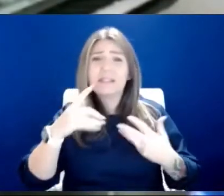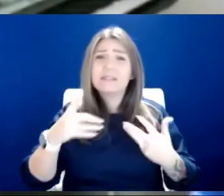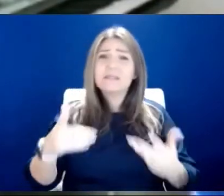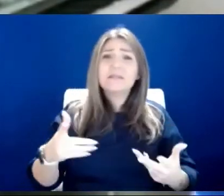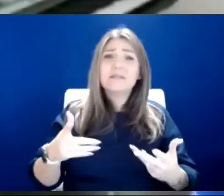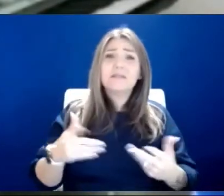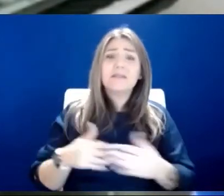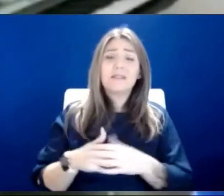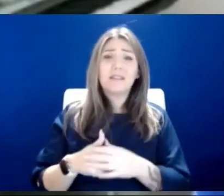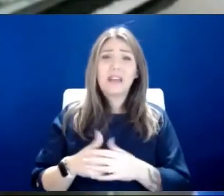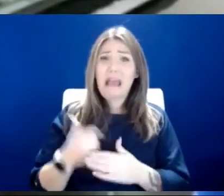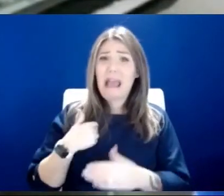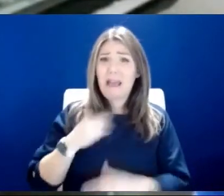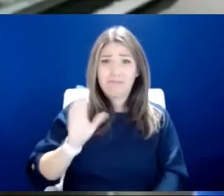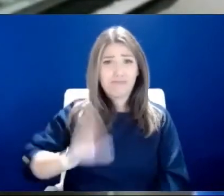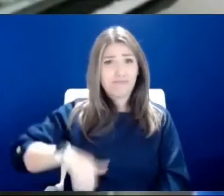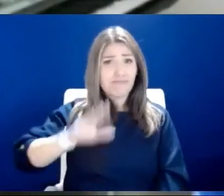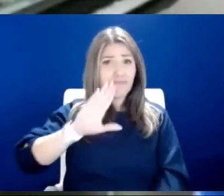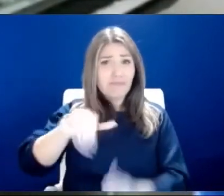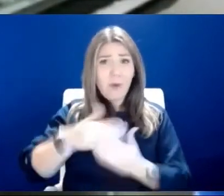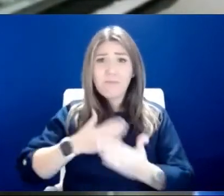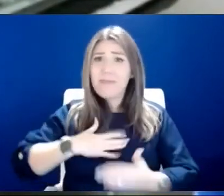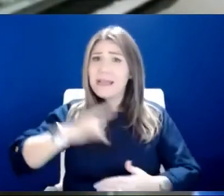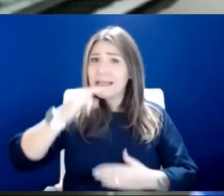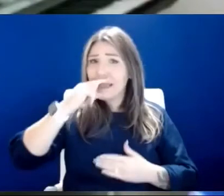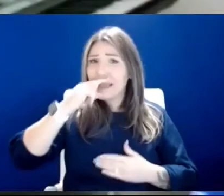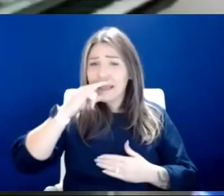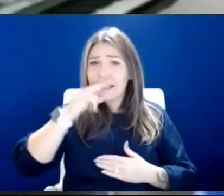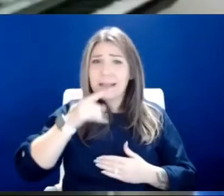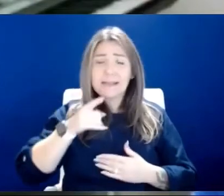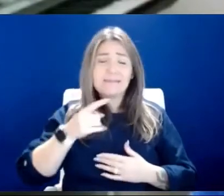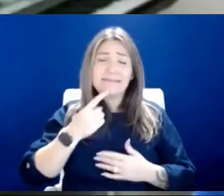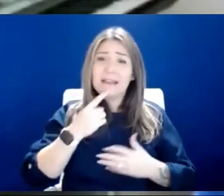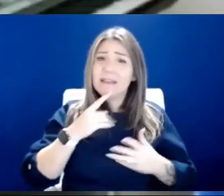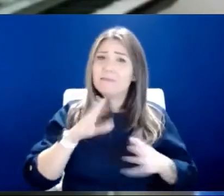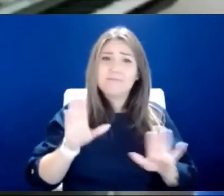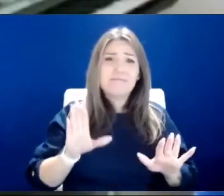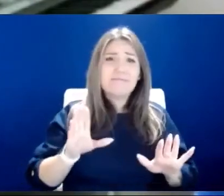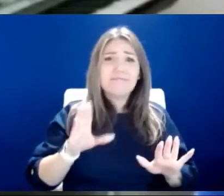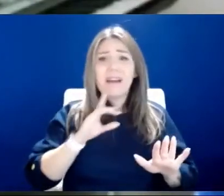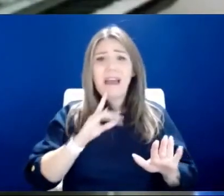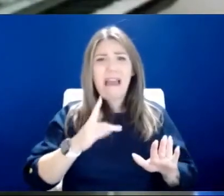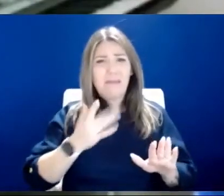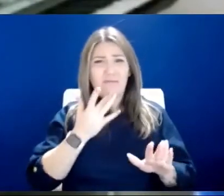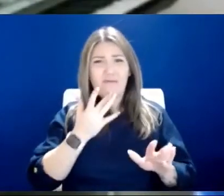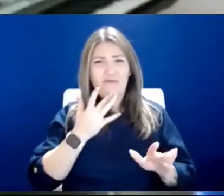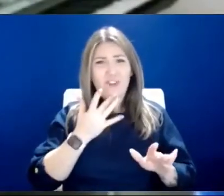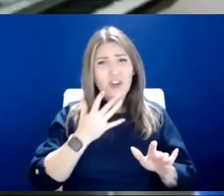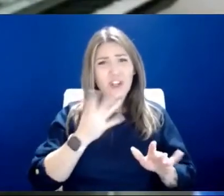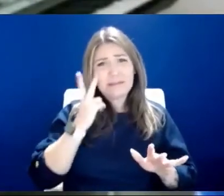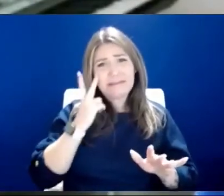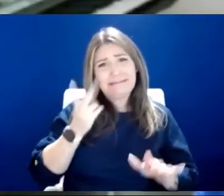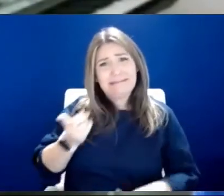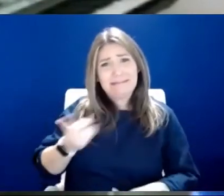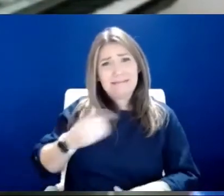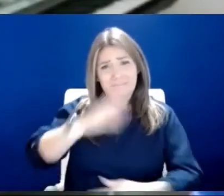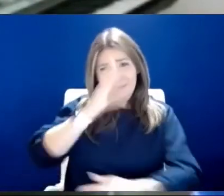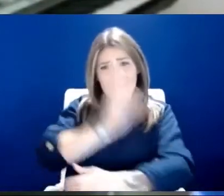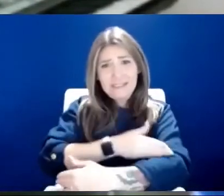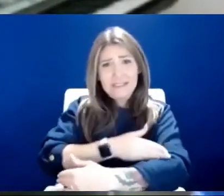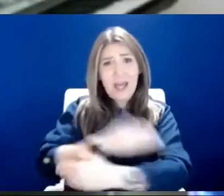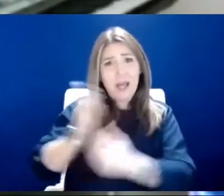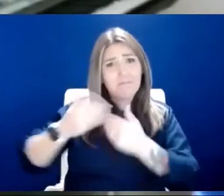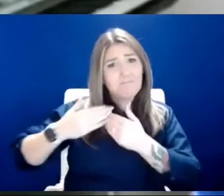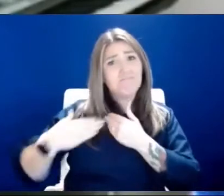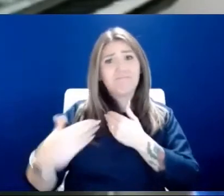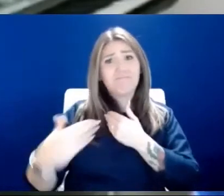You know, I've raised all my kids. I'm going, you know, I'd rather see my son live on than me, because I've